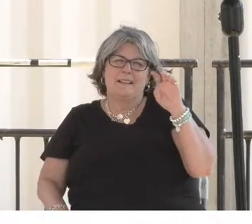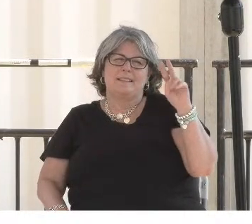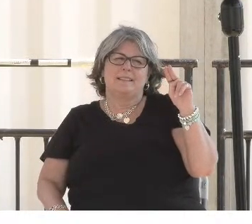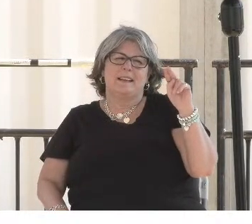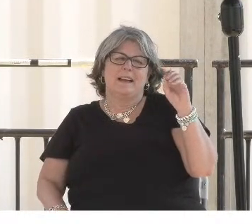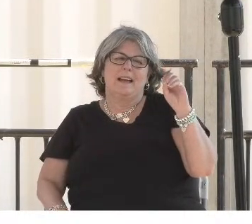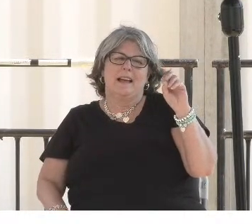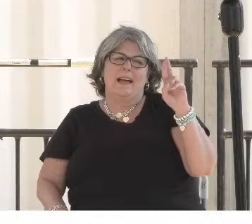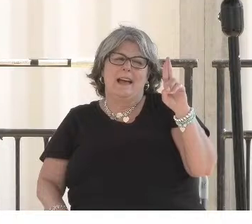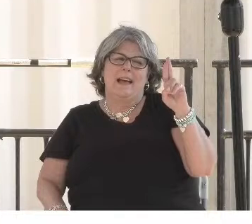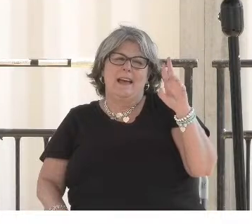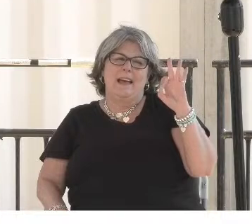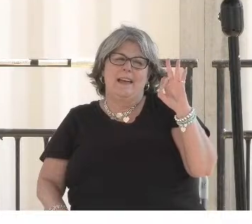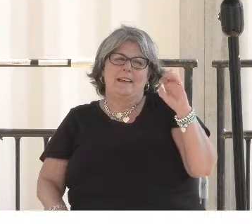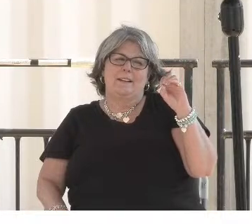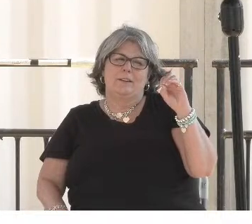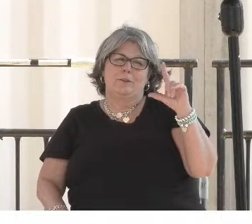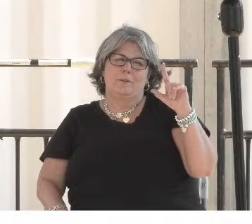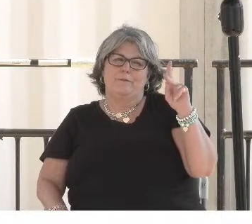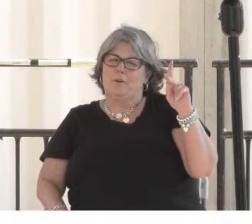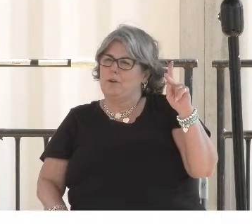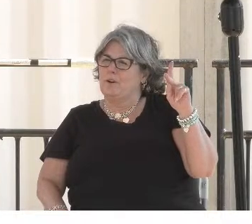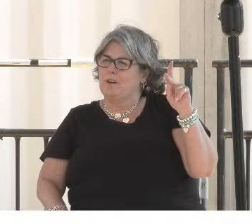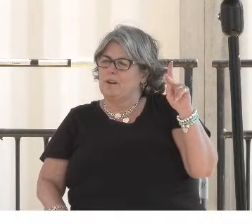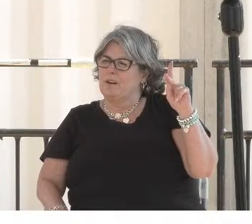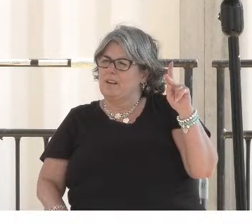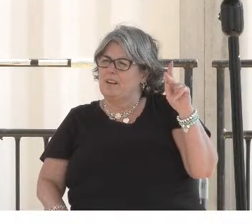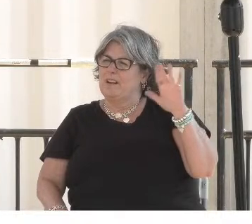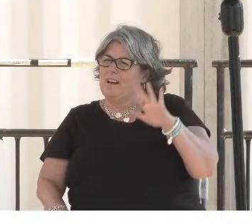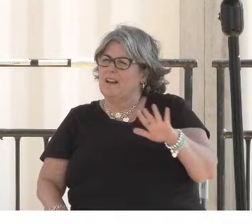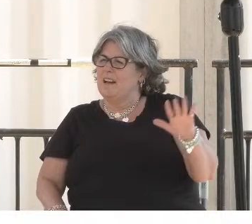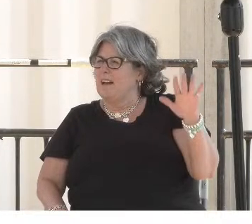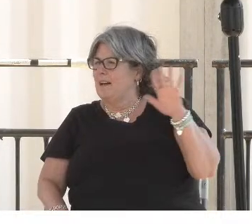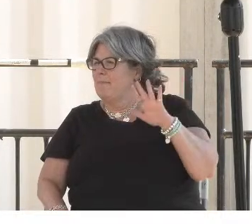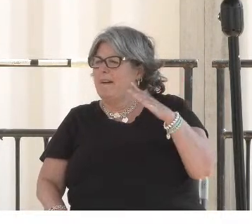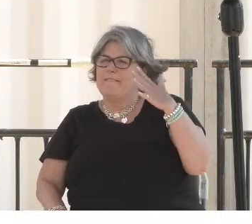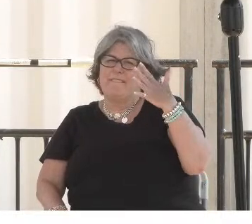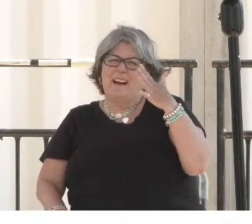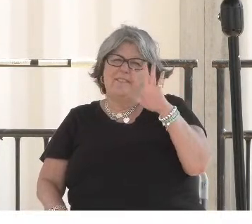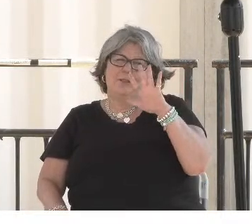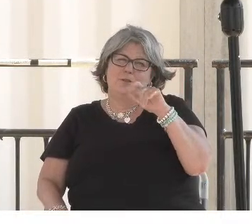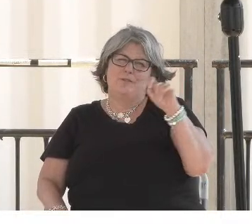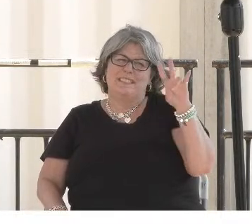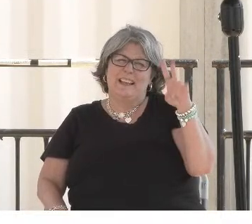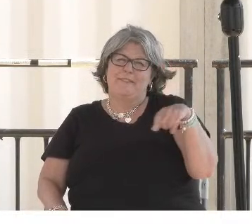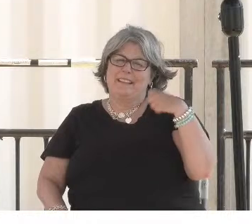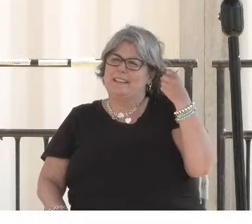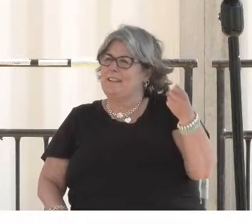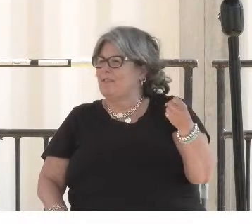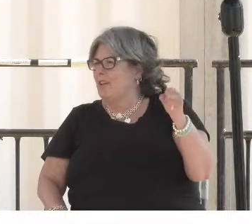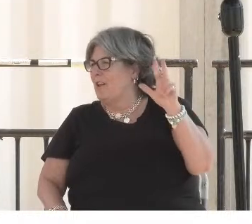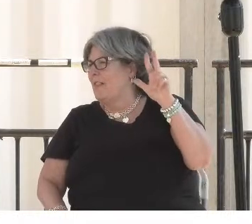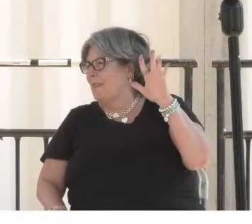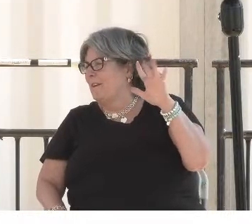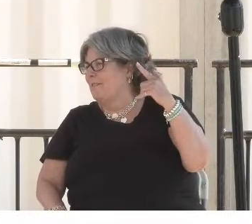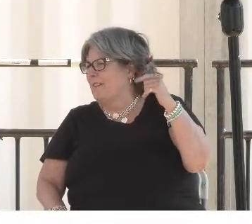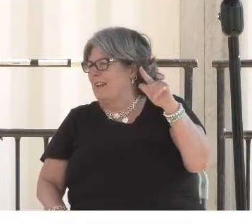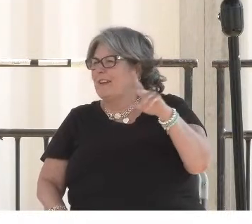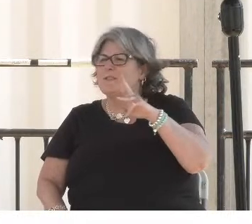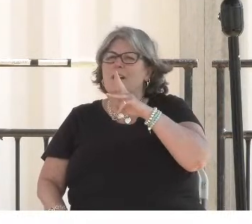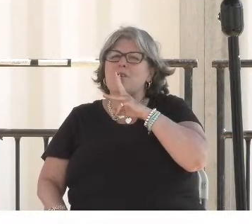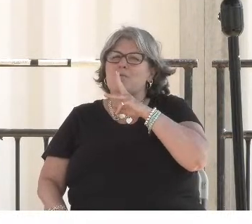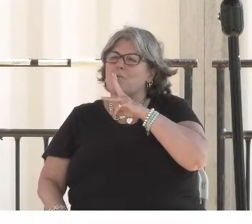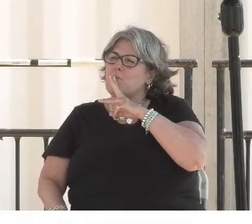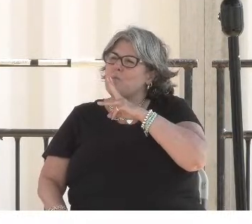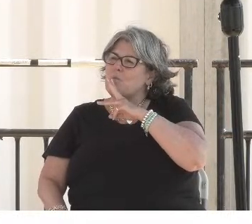ridges, a Norfolk pine, when it reaches maturity at about 5 to 7 years, puts 35 gallons of water a